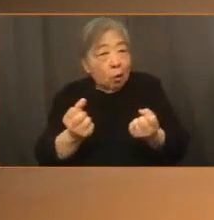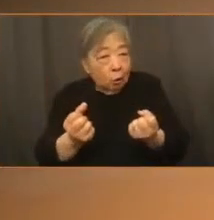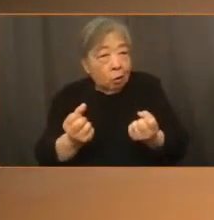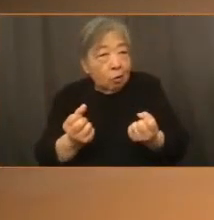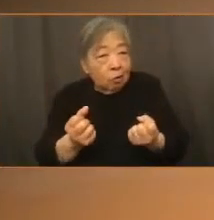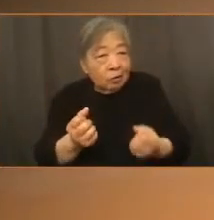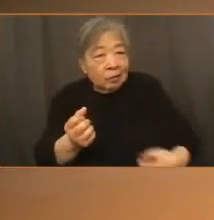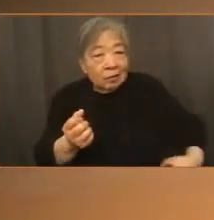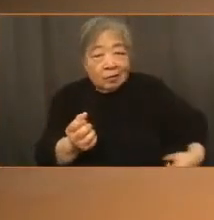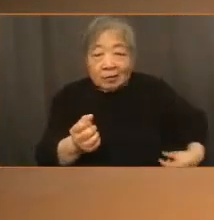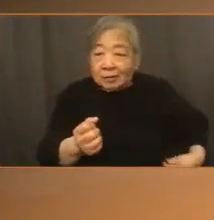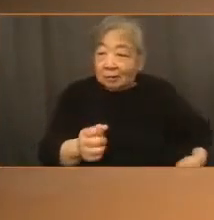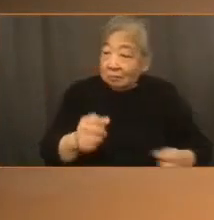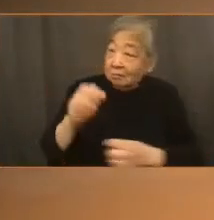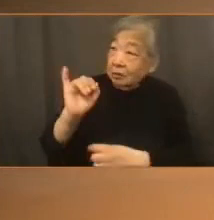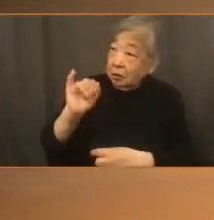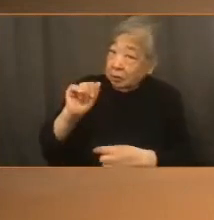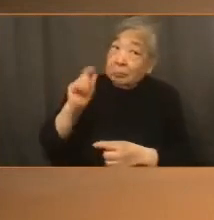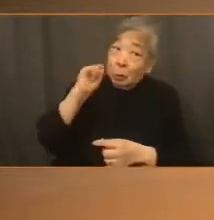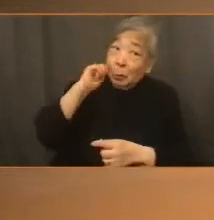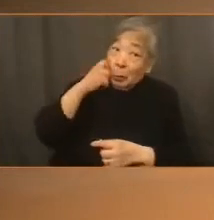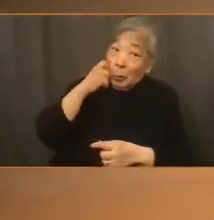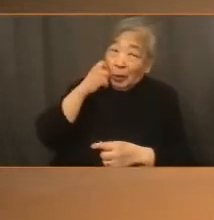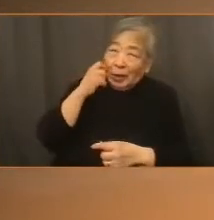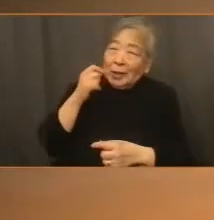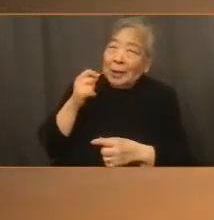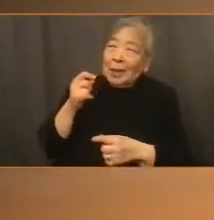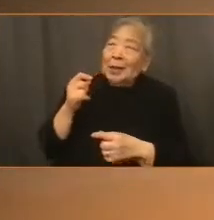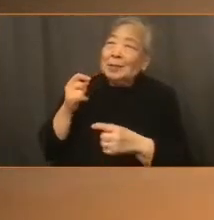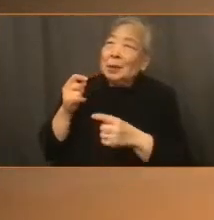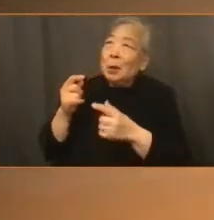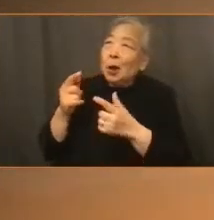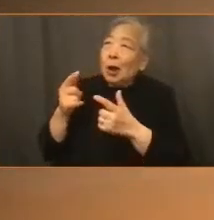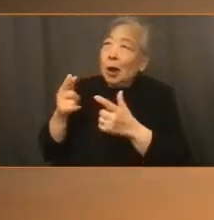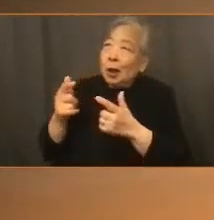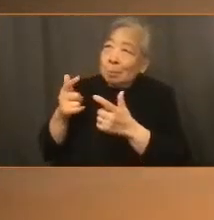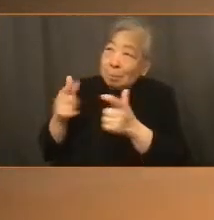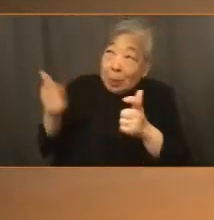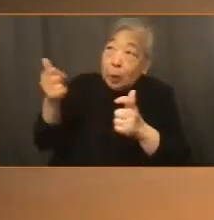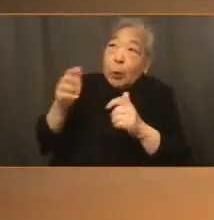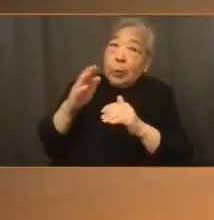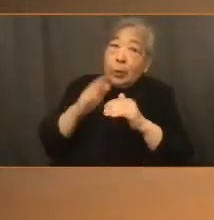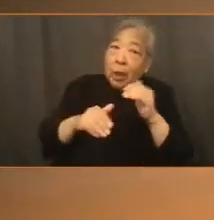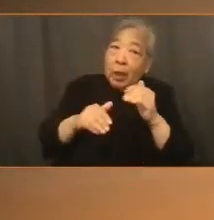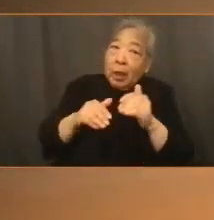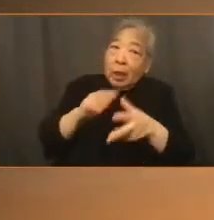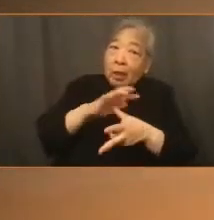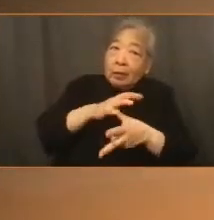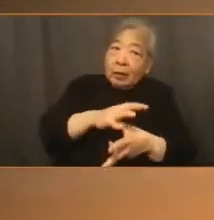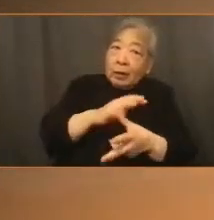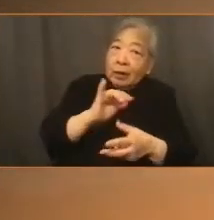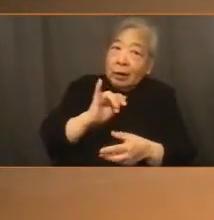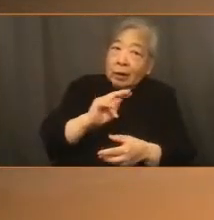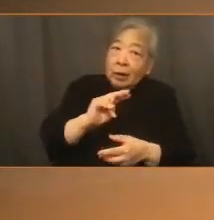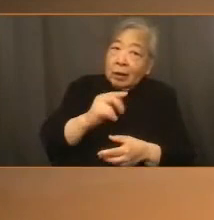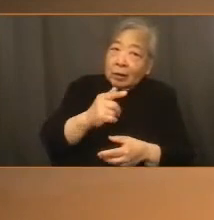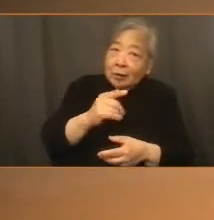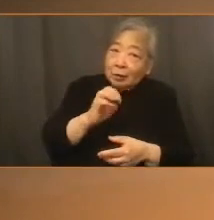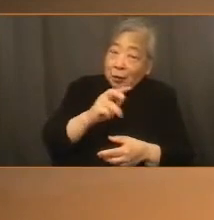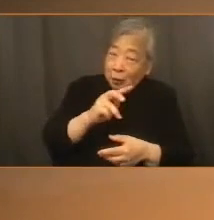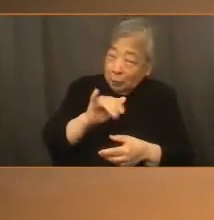Cool. Okay, yeah, which is much larger than Ingenuity, which I think the fuselage is like the size of a tissue box, right,